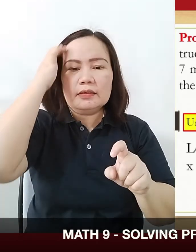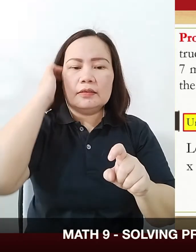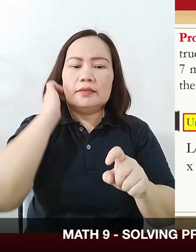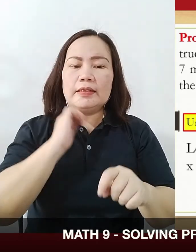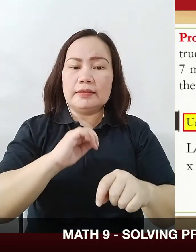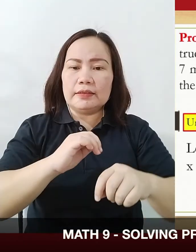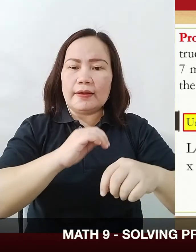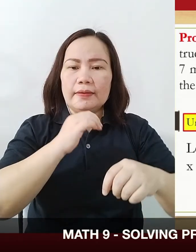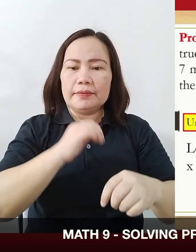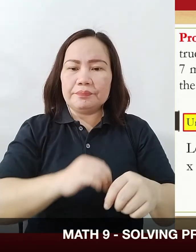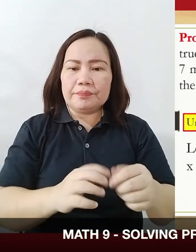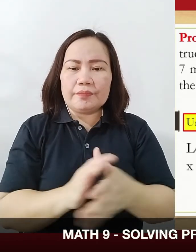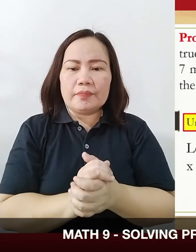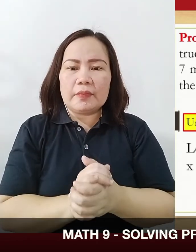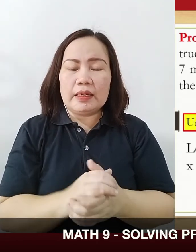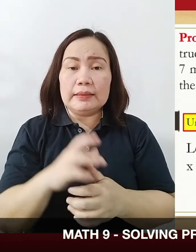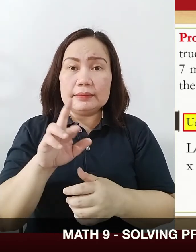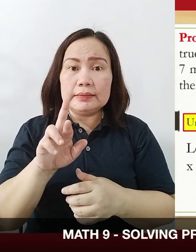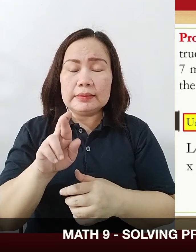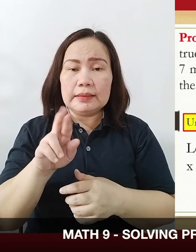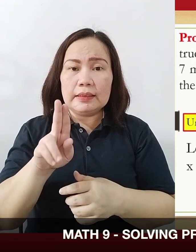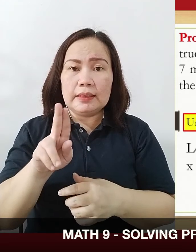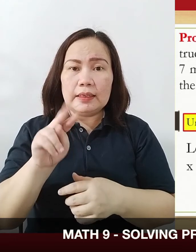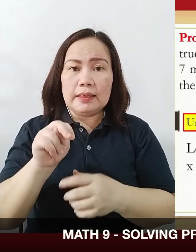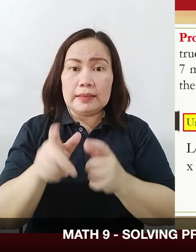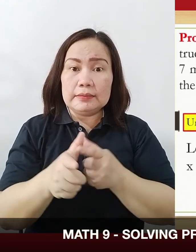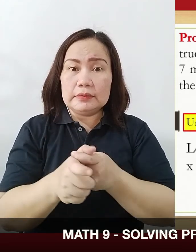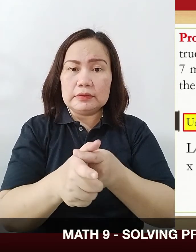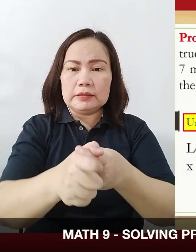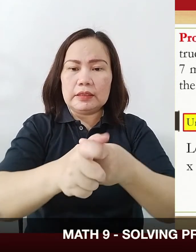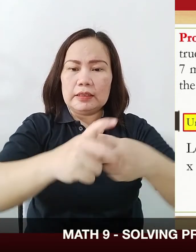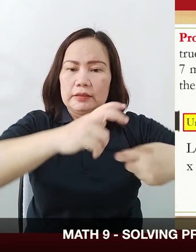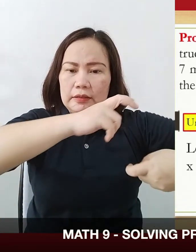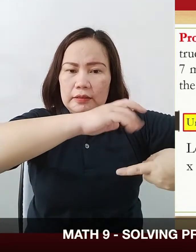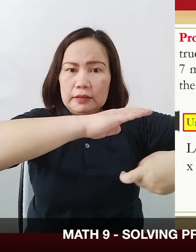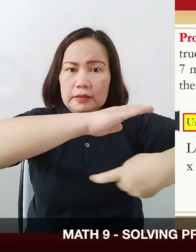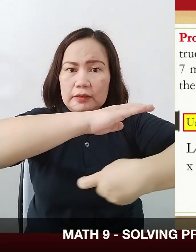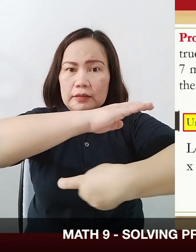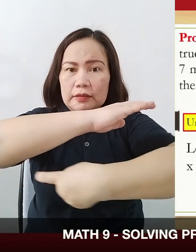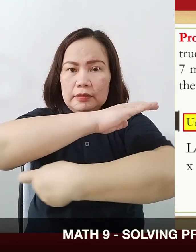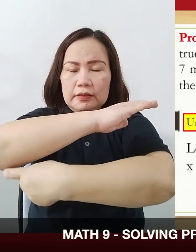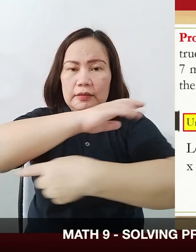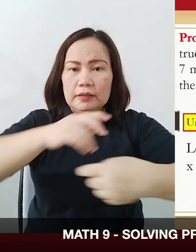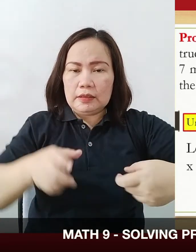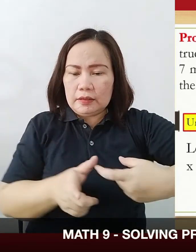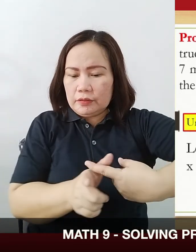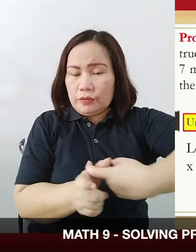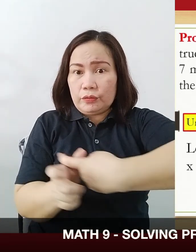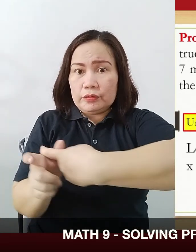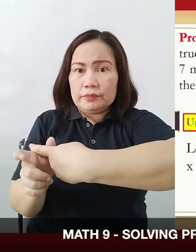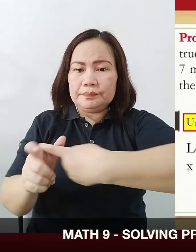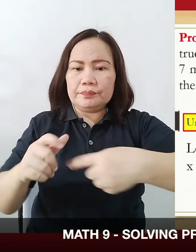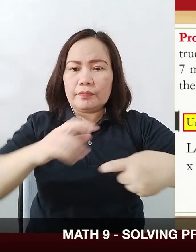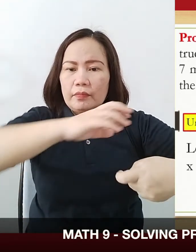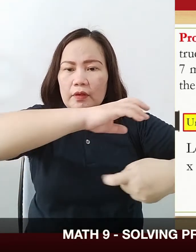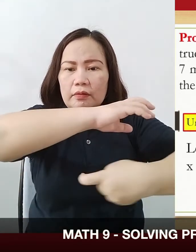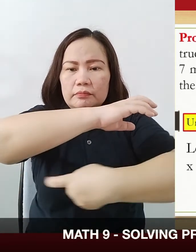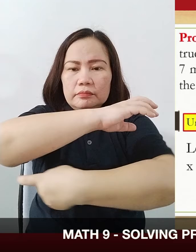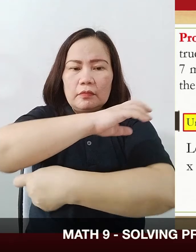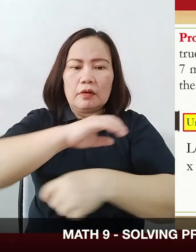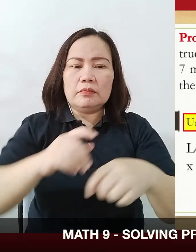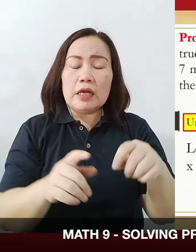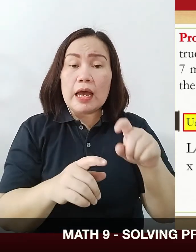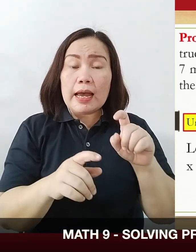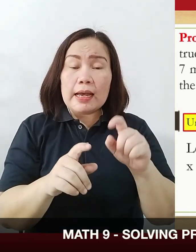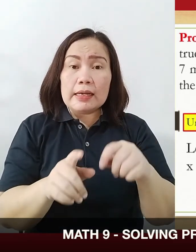then, the run of the ramp, ang sabi, the run of the ramp is 7 meters longer than the rise. Since ito